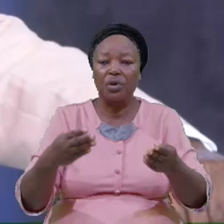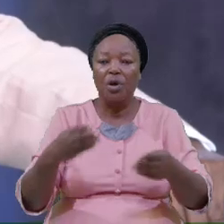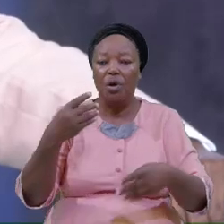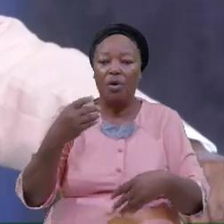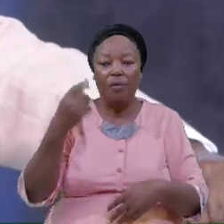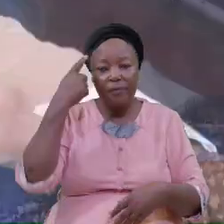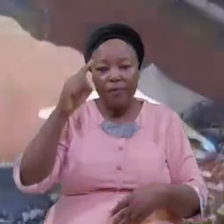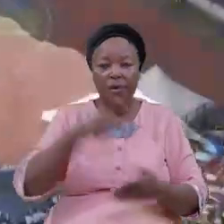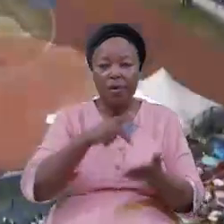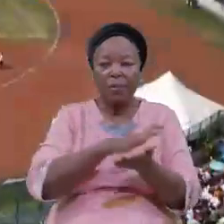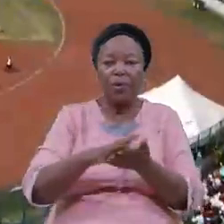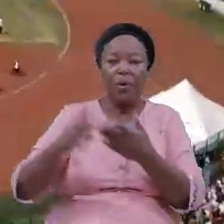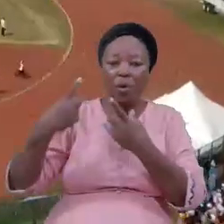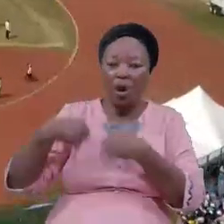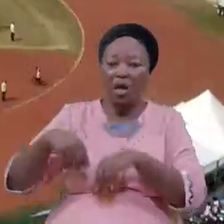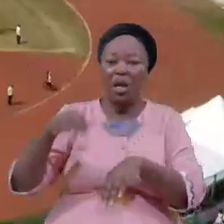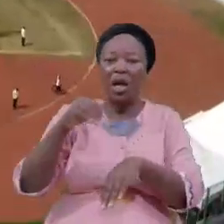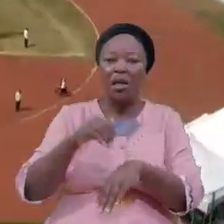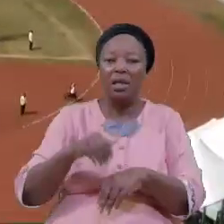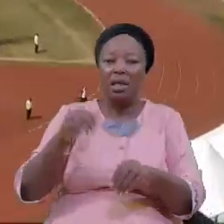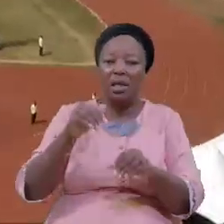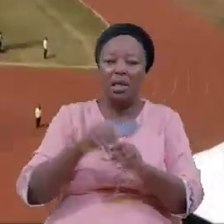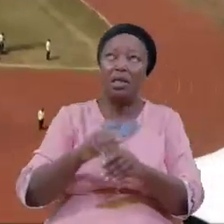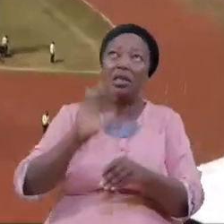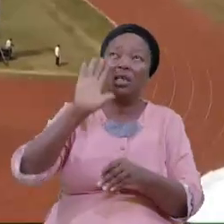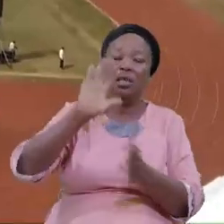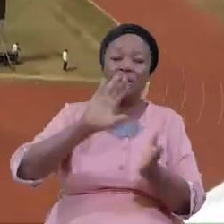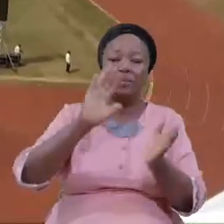at his at present.